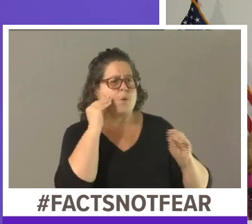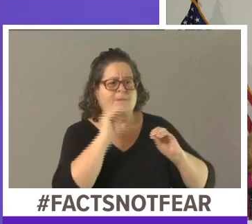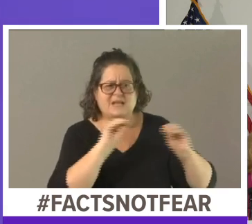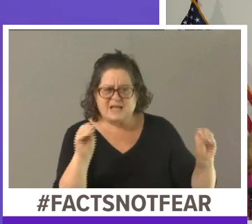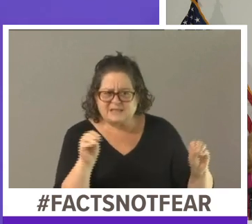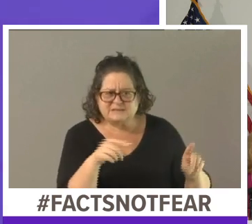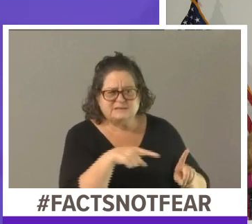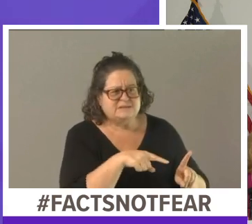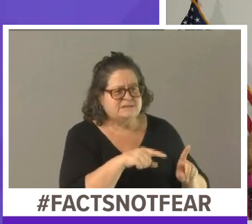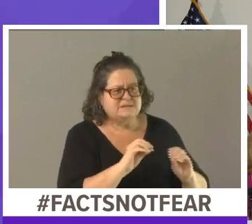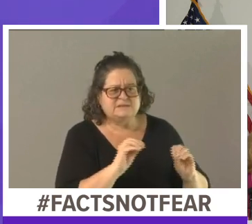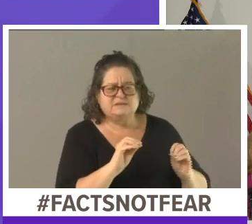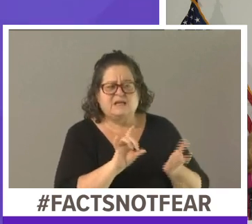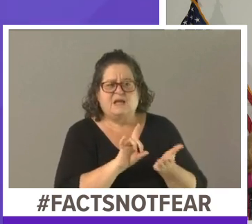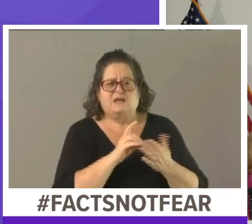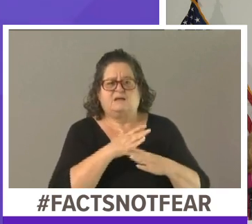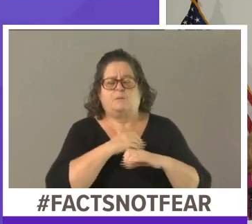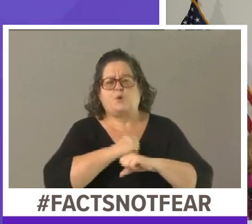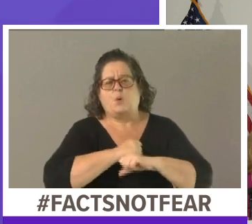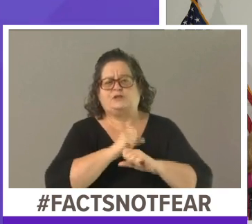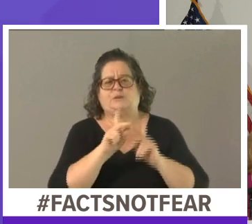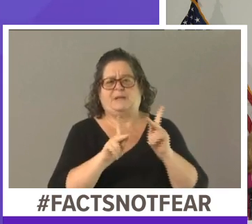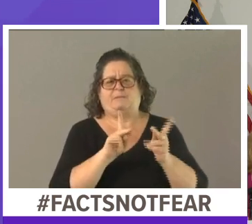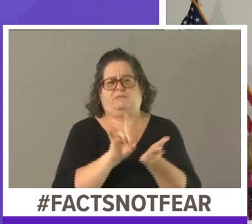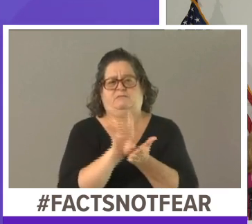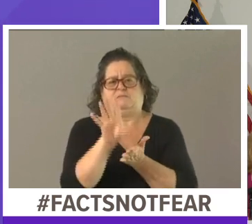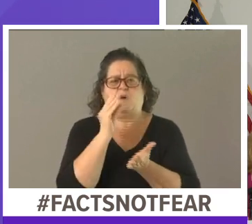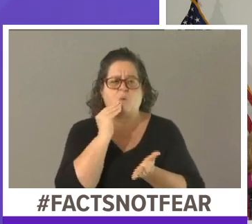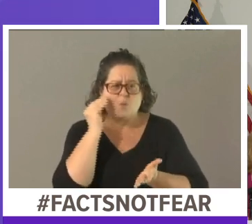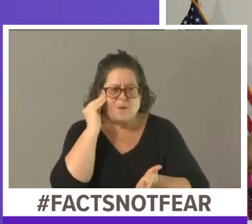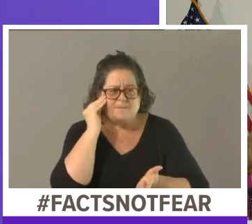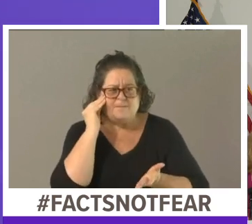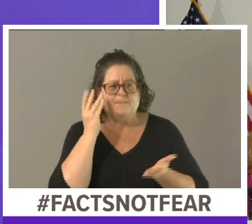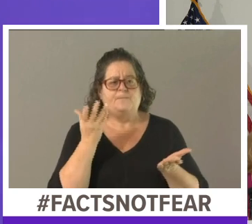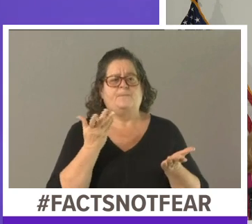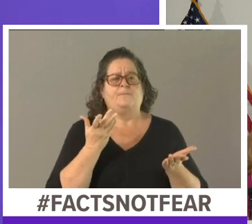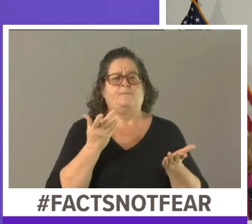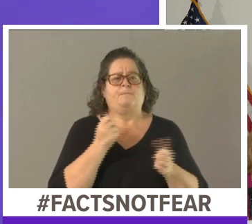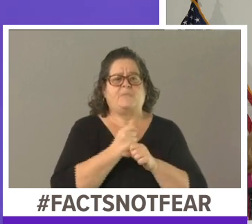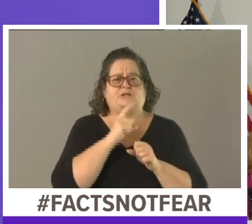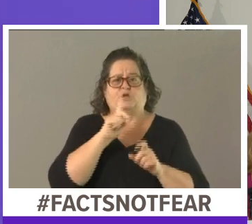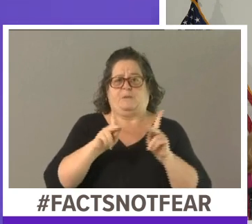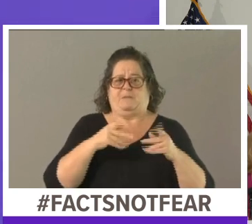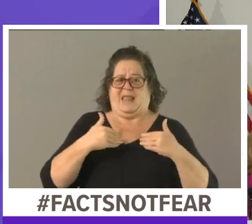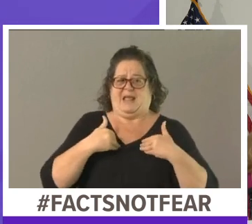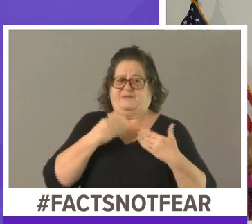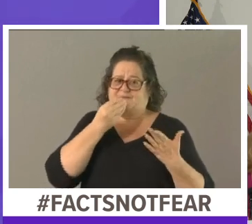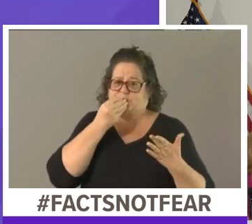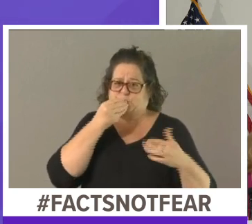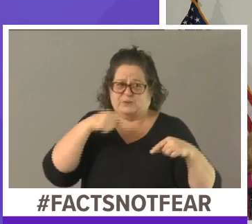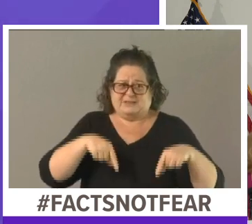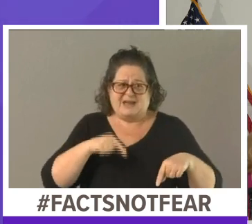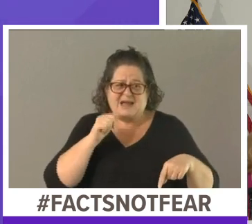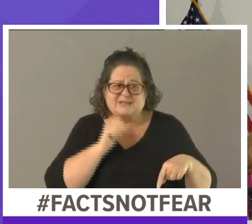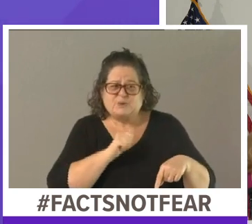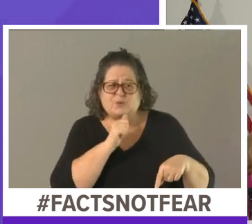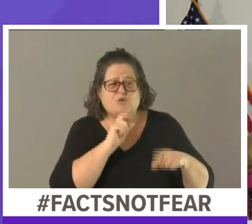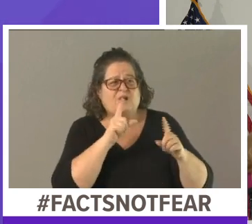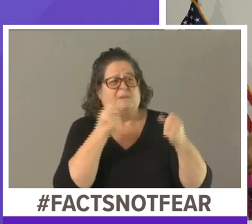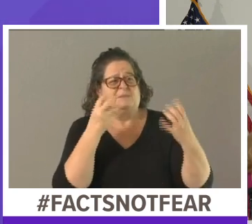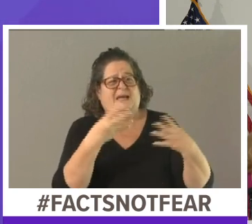with making sure that people don't go hungry in the state of Arizona. All totaled on this one page is